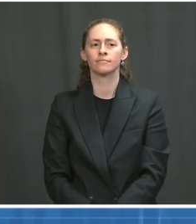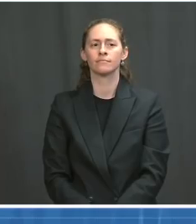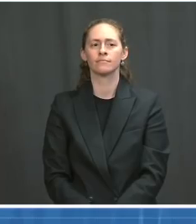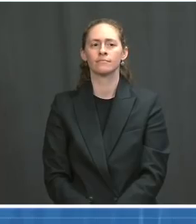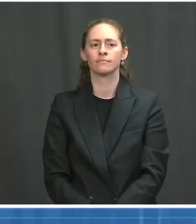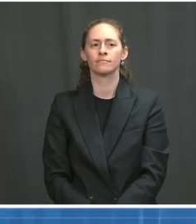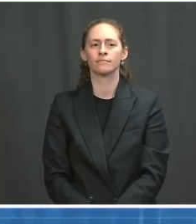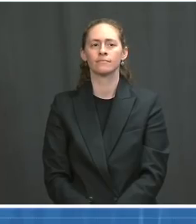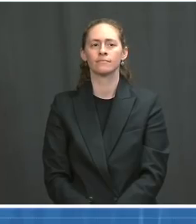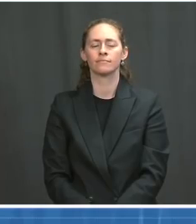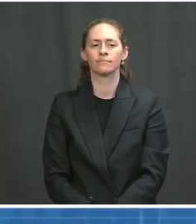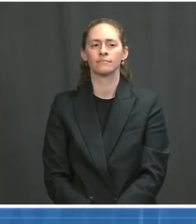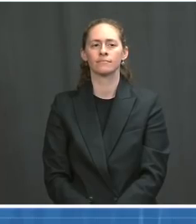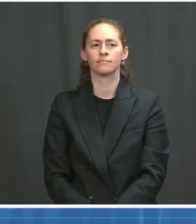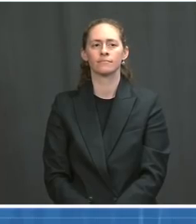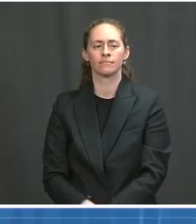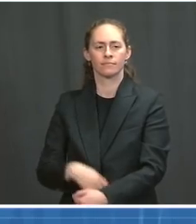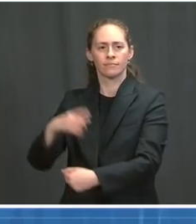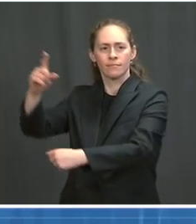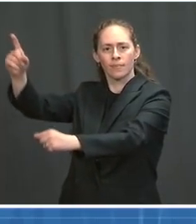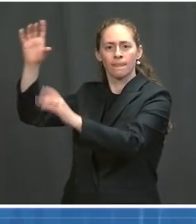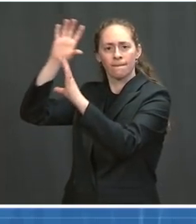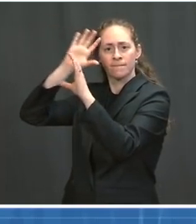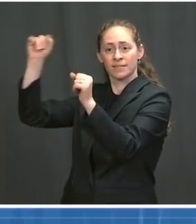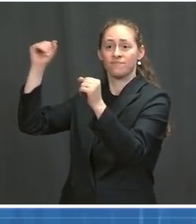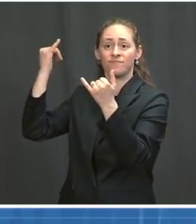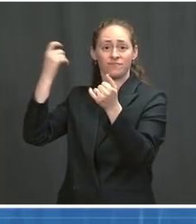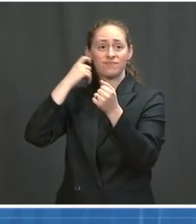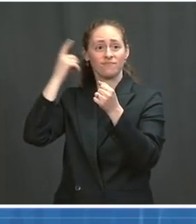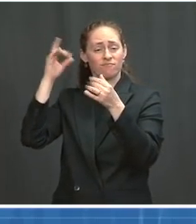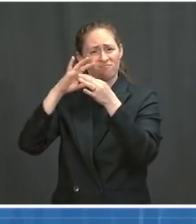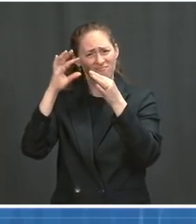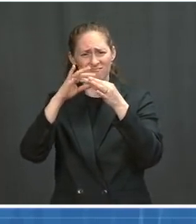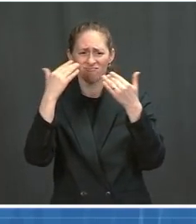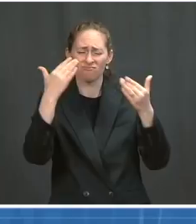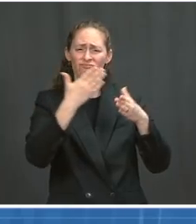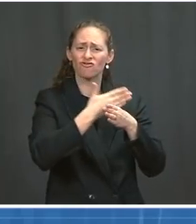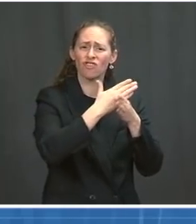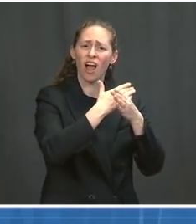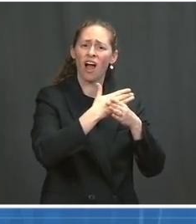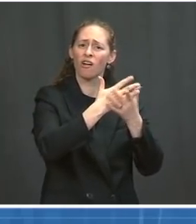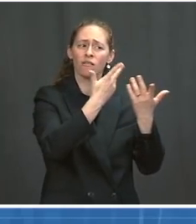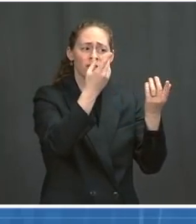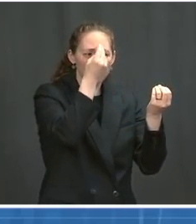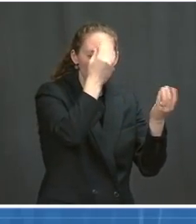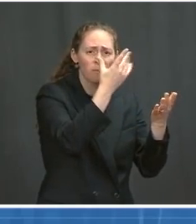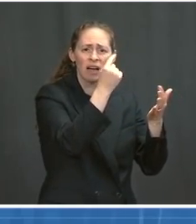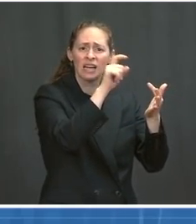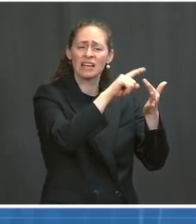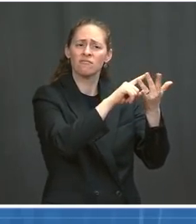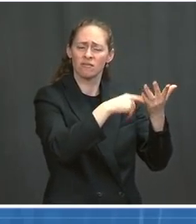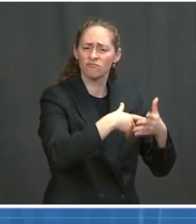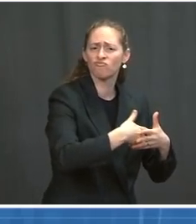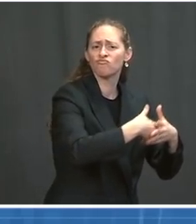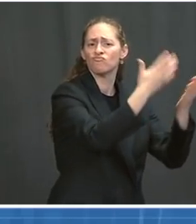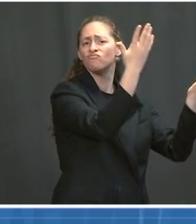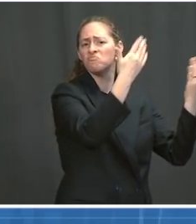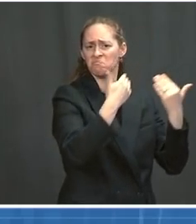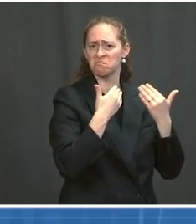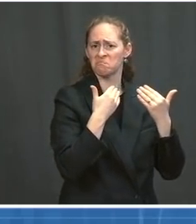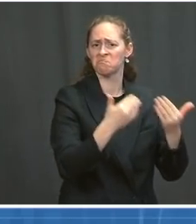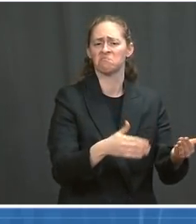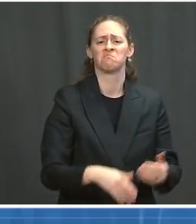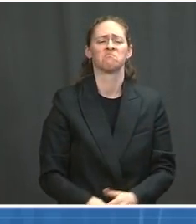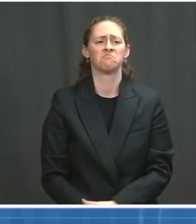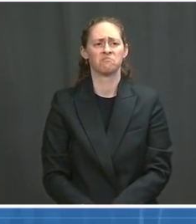of democracy. Now, a couple of weeks into this this phase, I was hoping, Jeff, you might have some more outlines on where